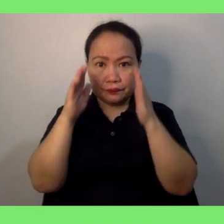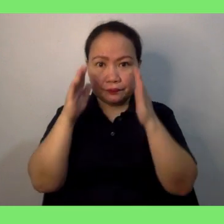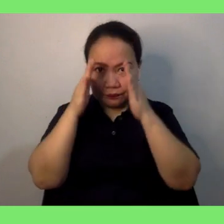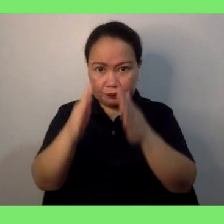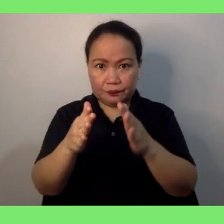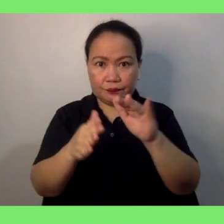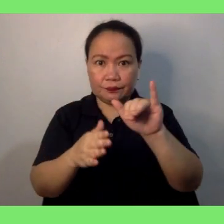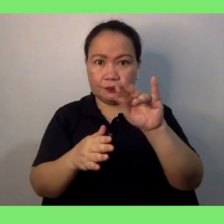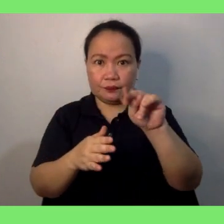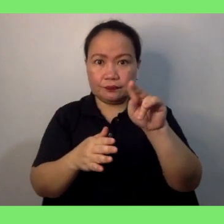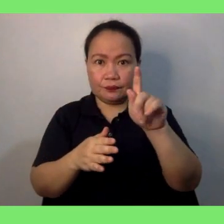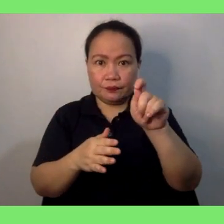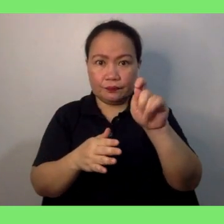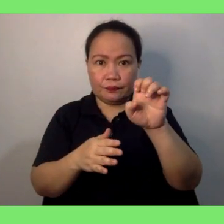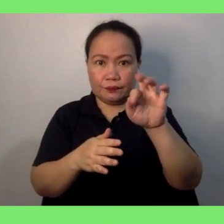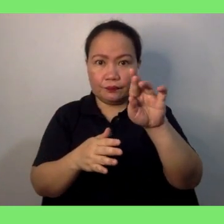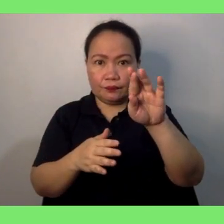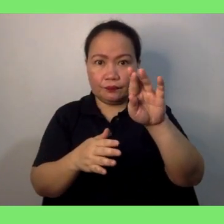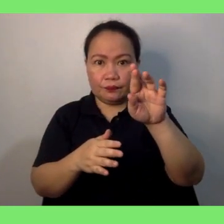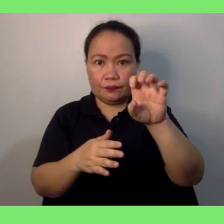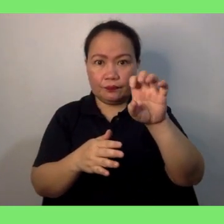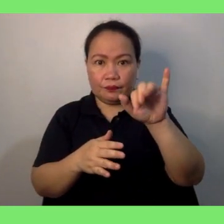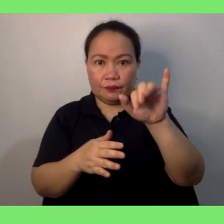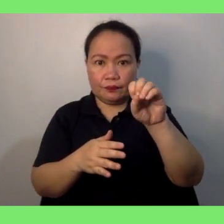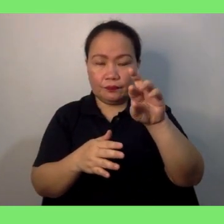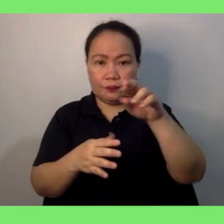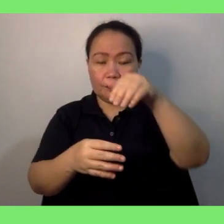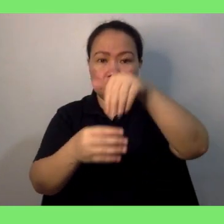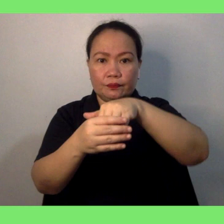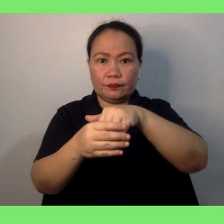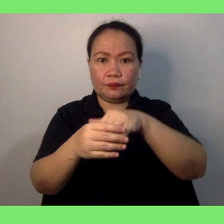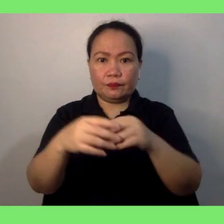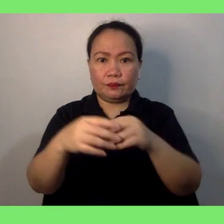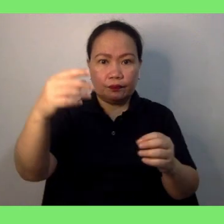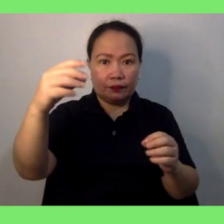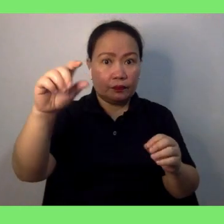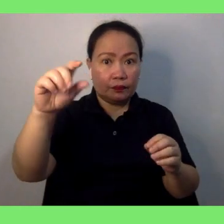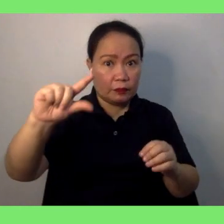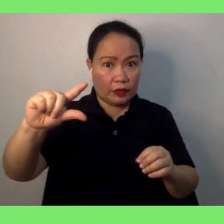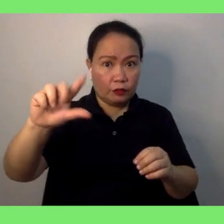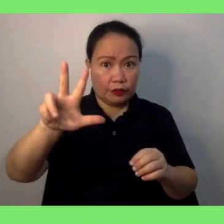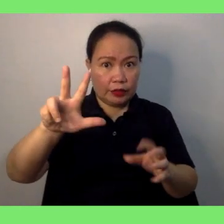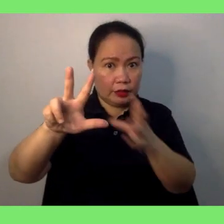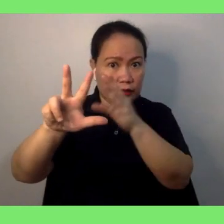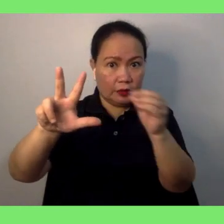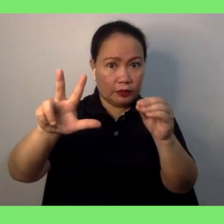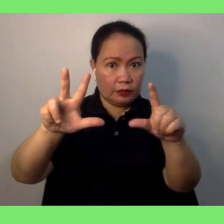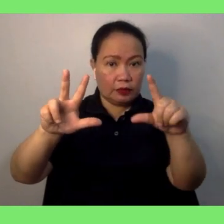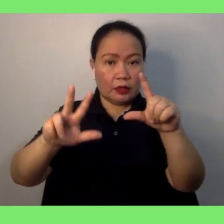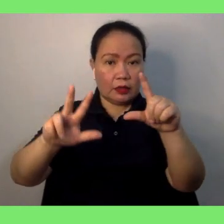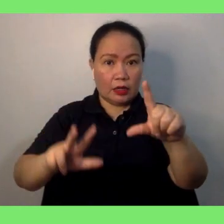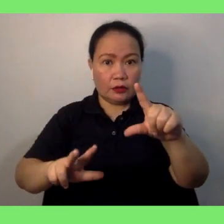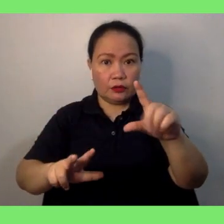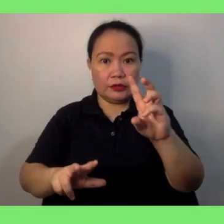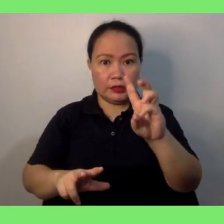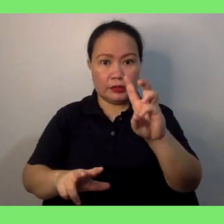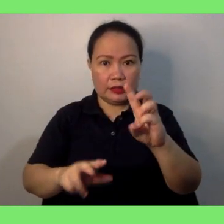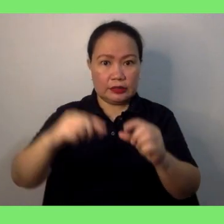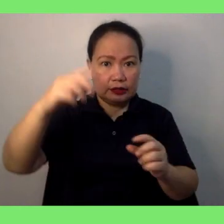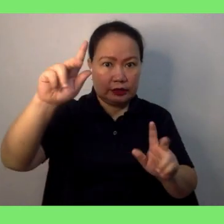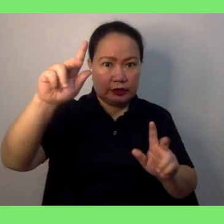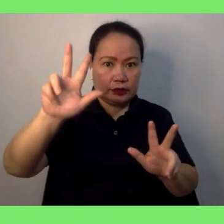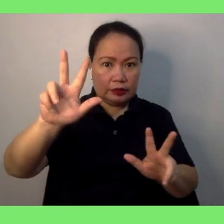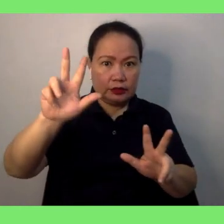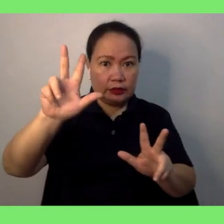loob, interior. So, alternate interior, we have two pairs. So, we have angle 3 and angle 6. So,